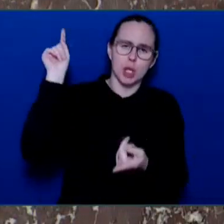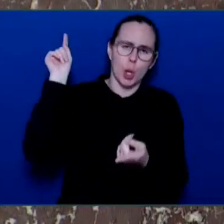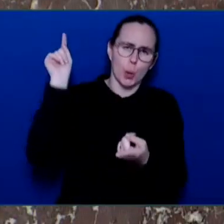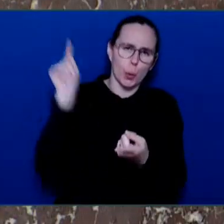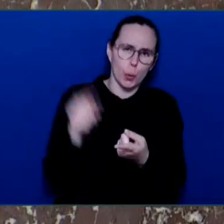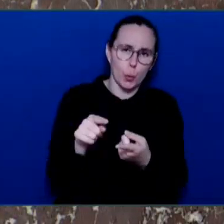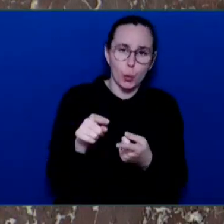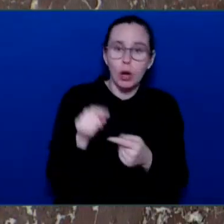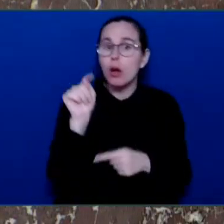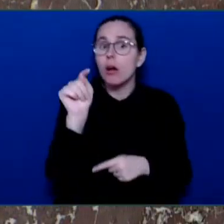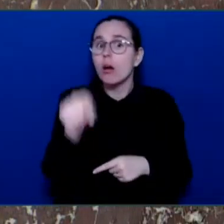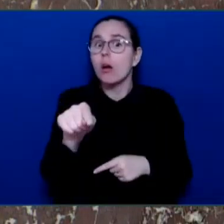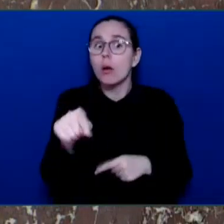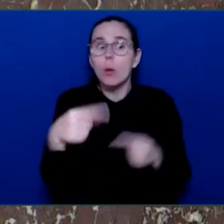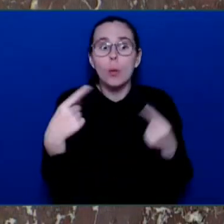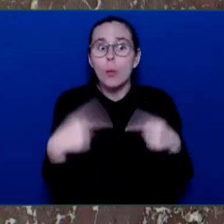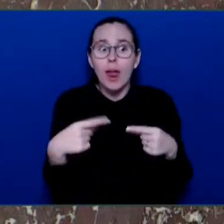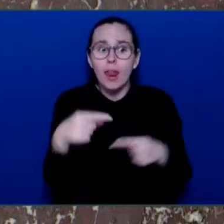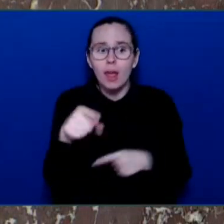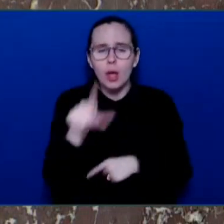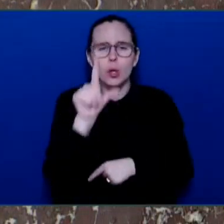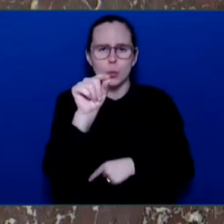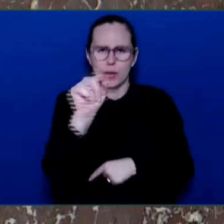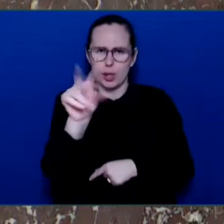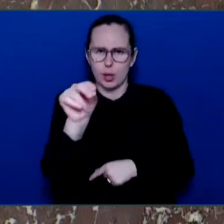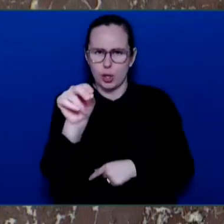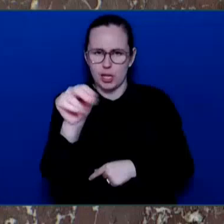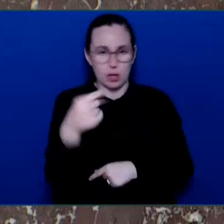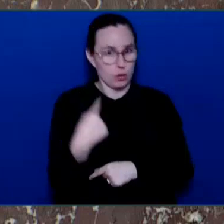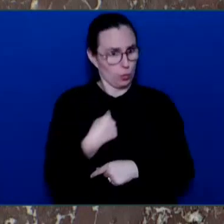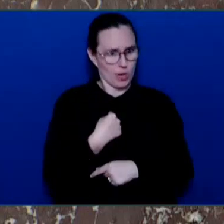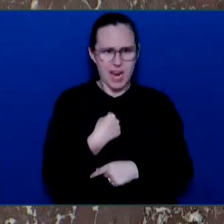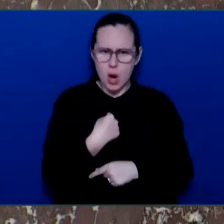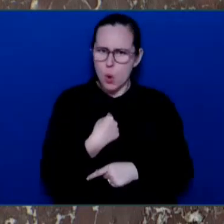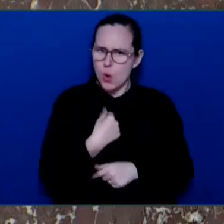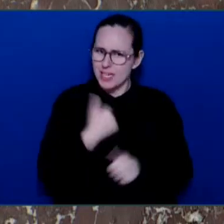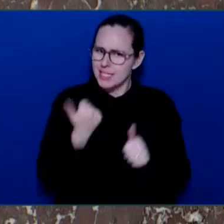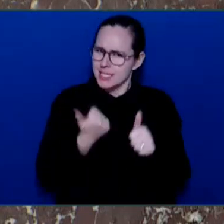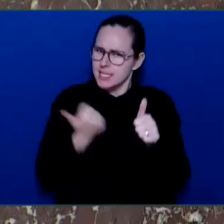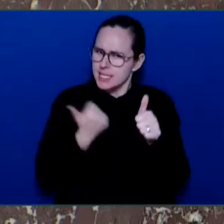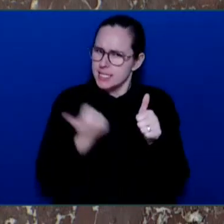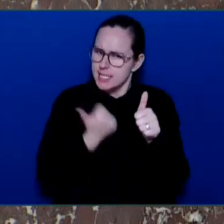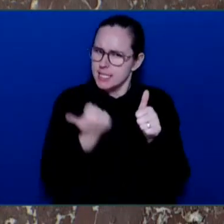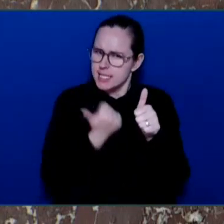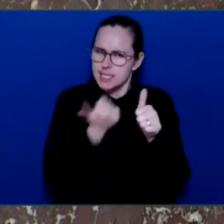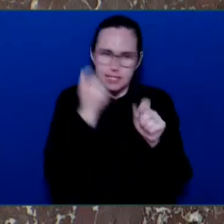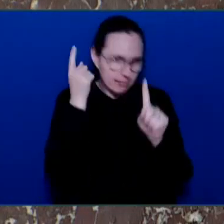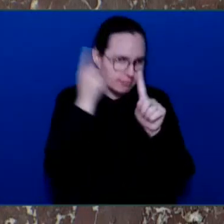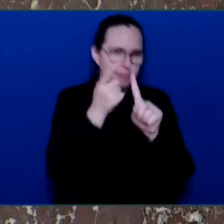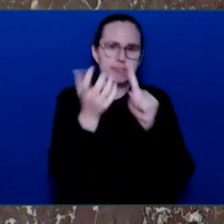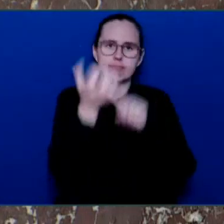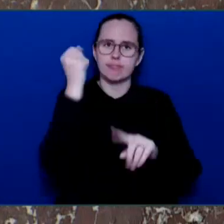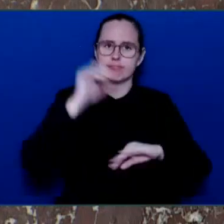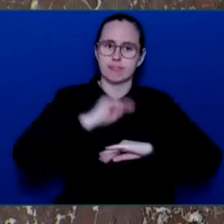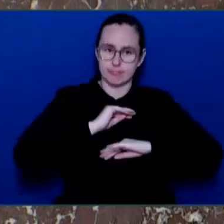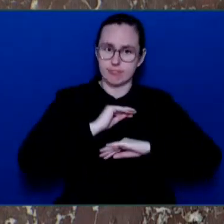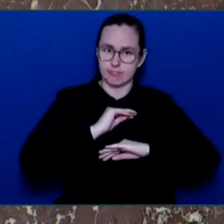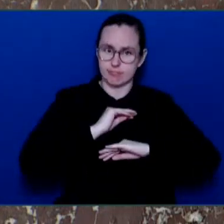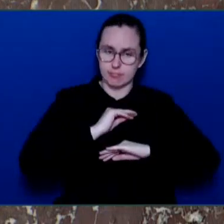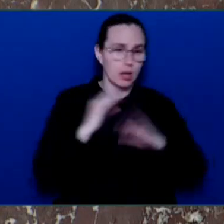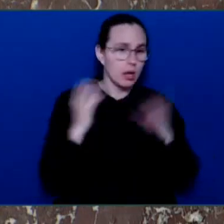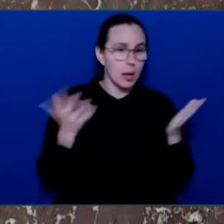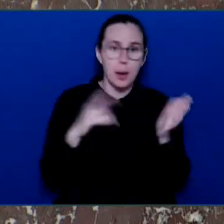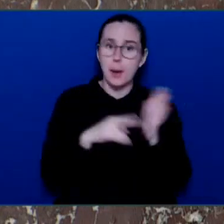accounting for resource extraction and production in British Columbia. It includes, as the member should know, the